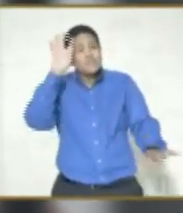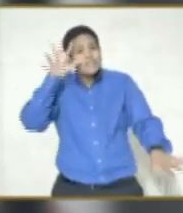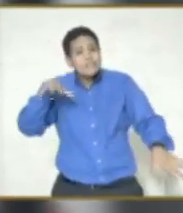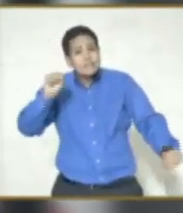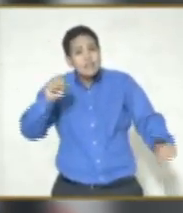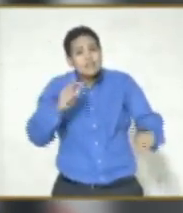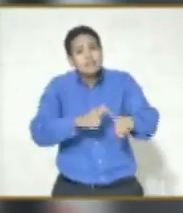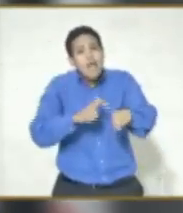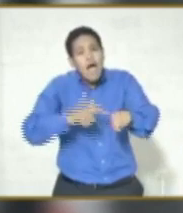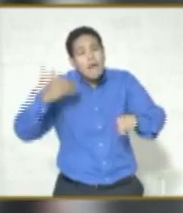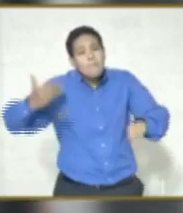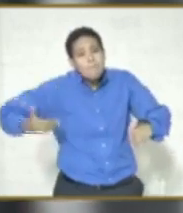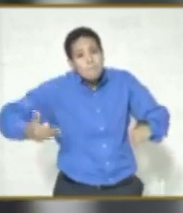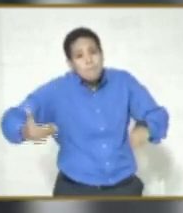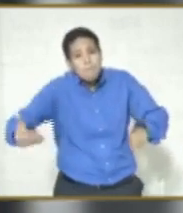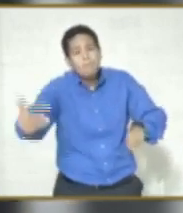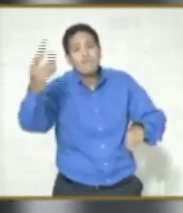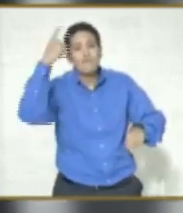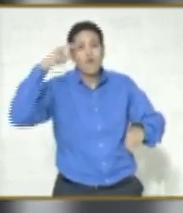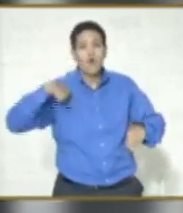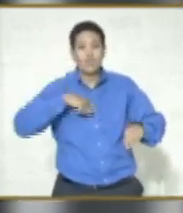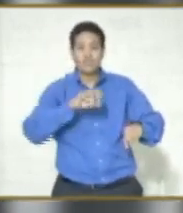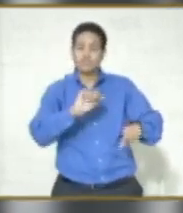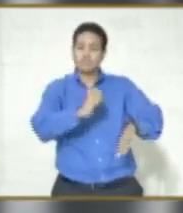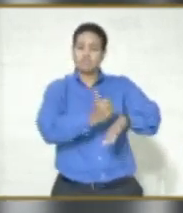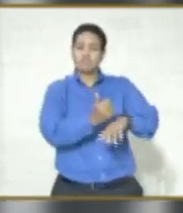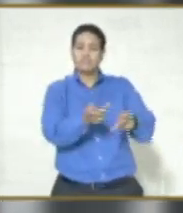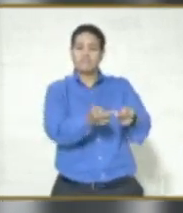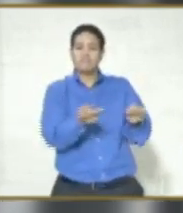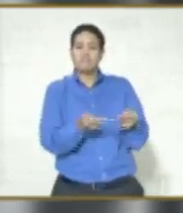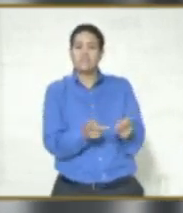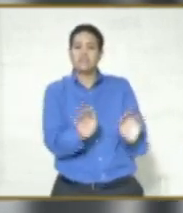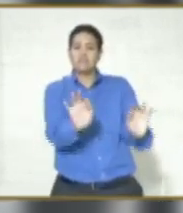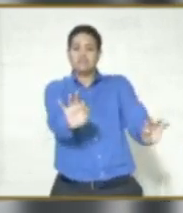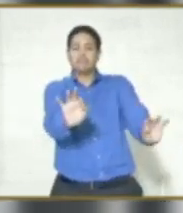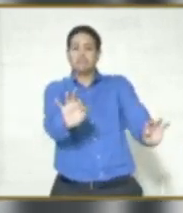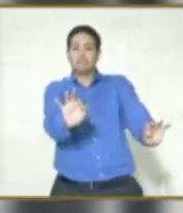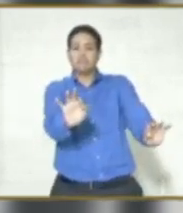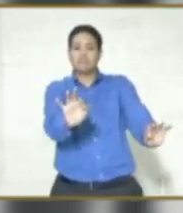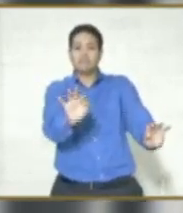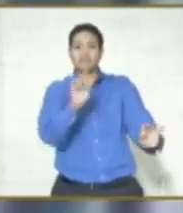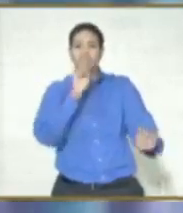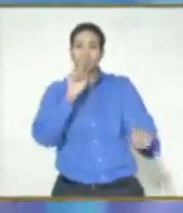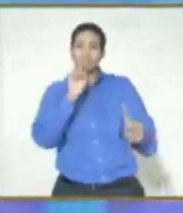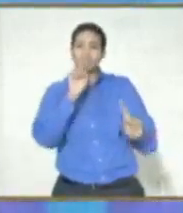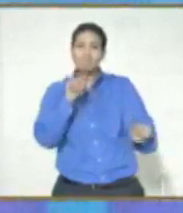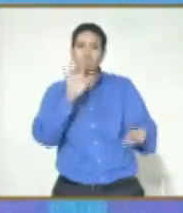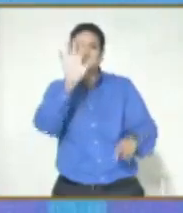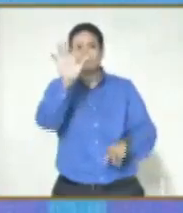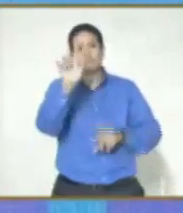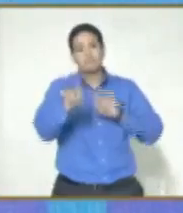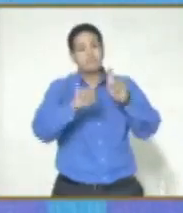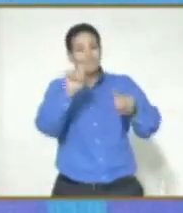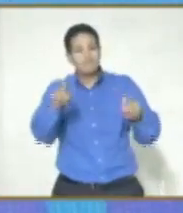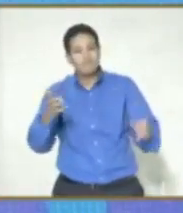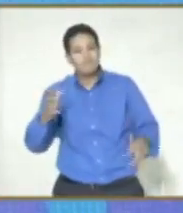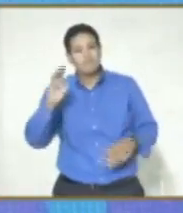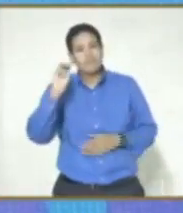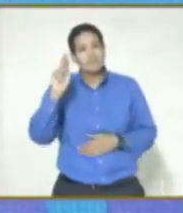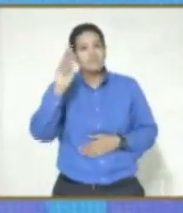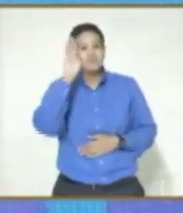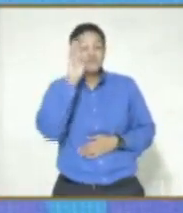us to put this facility in place. So in response to your question, Mr.